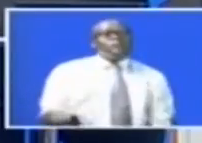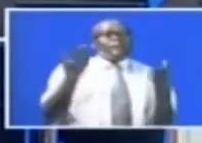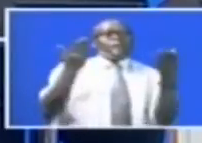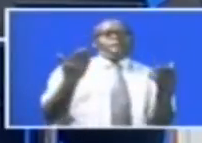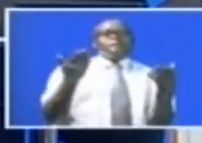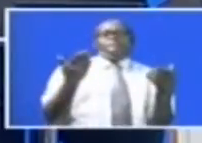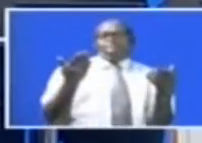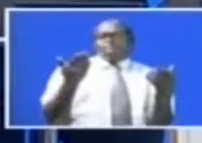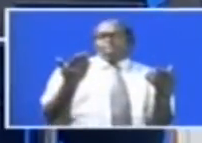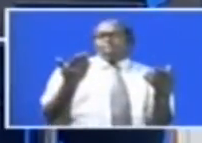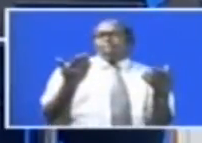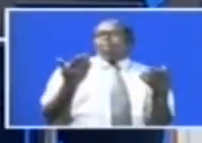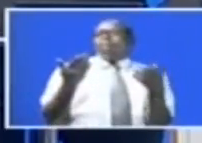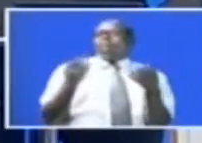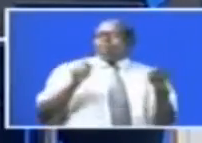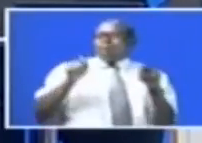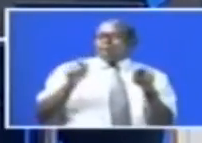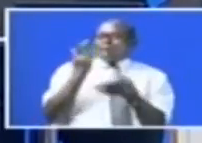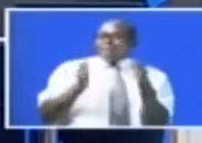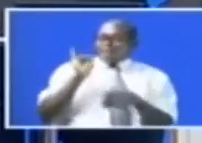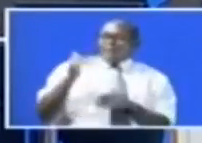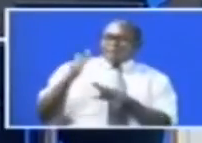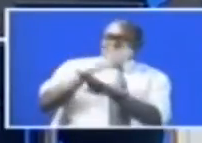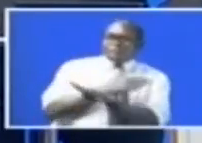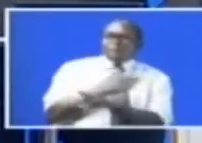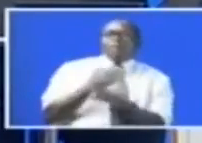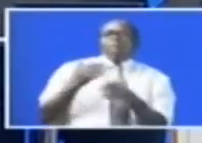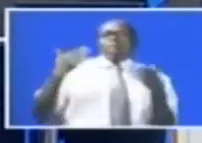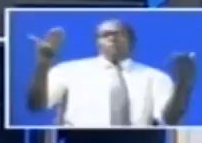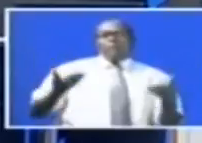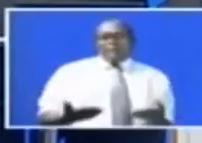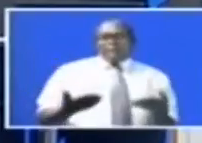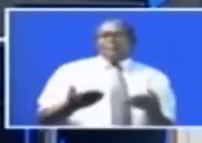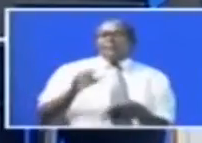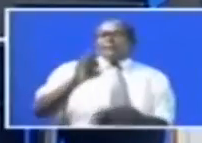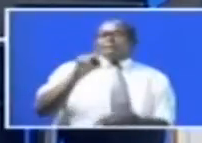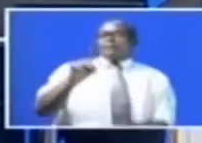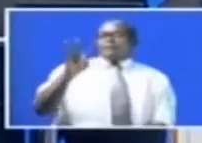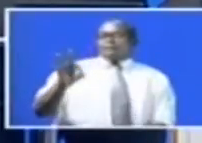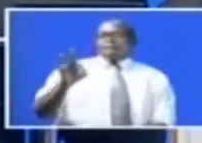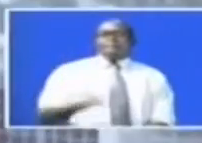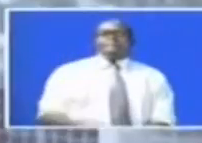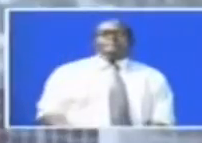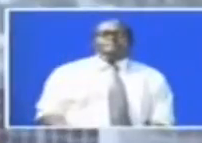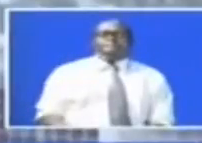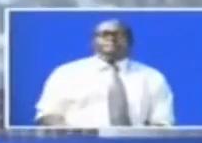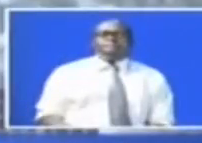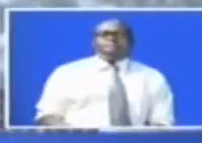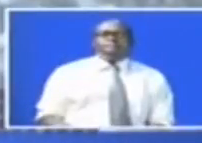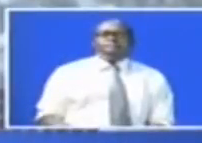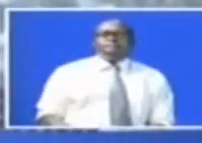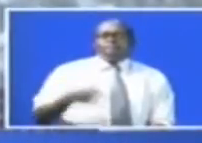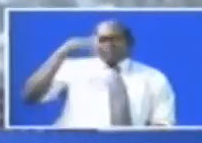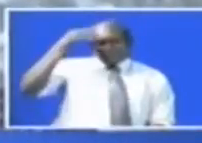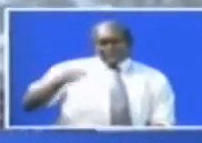enhance the transparency and domestic governance, something that has been welcomed by the Football Kenya Federation. Why